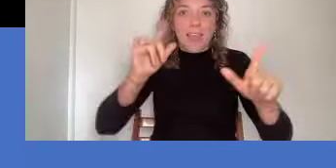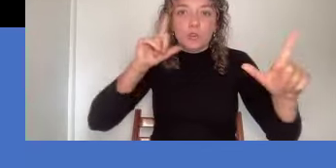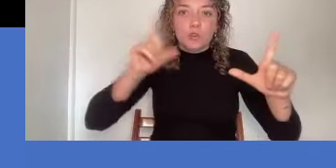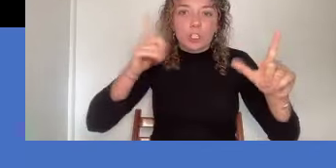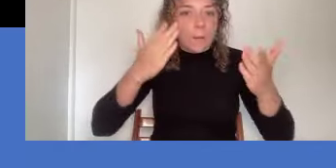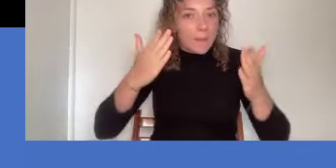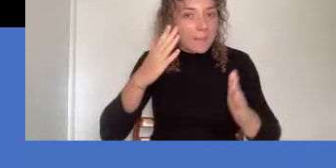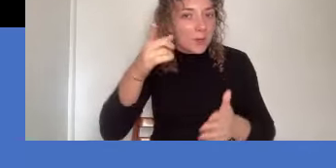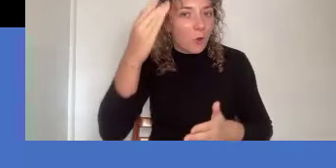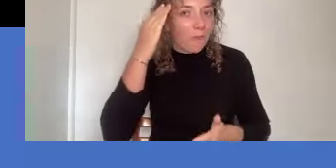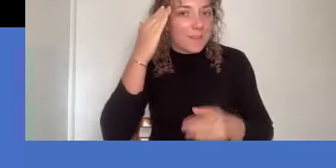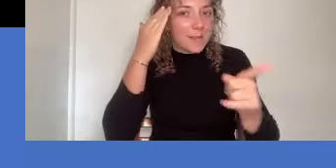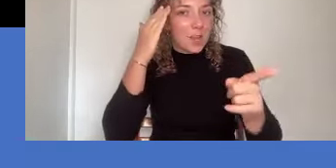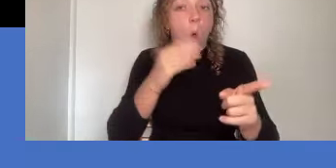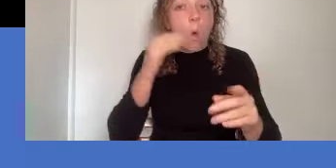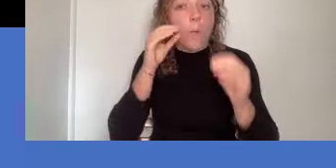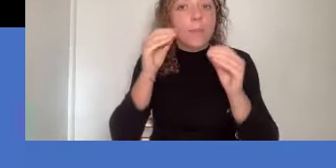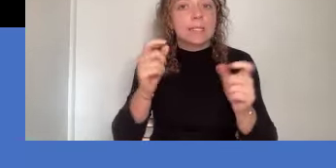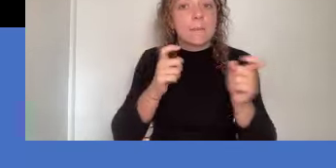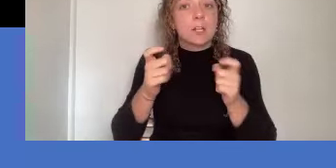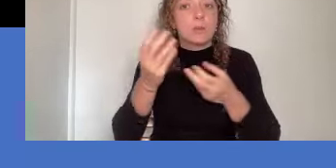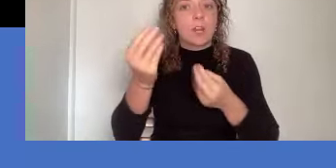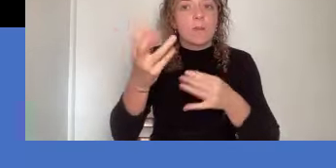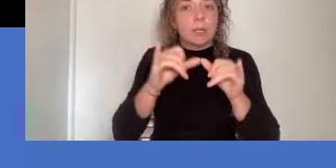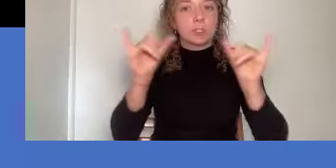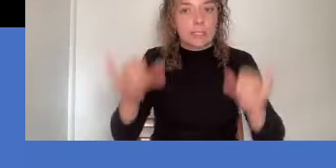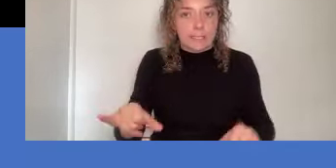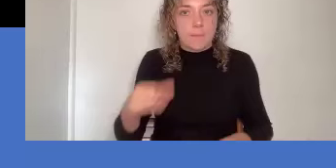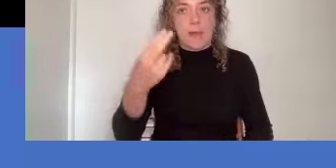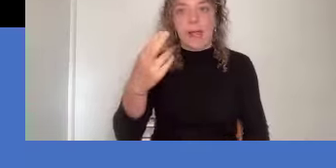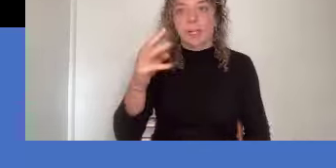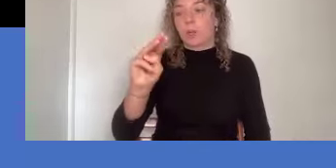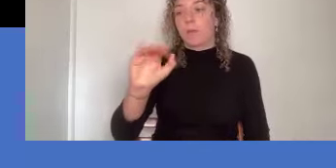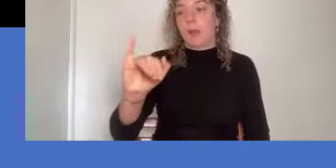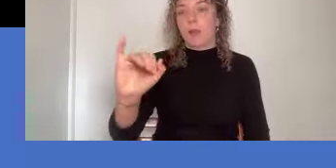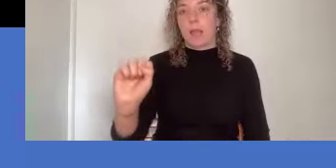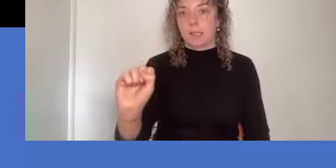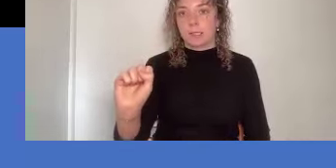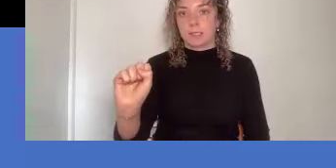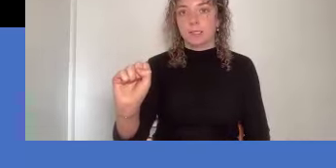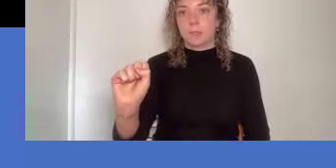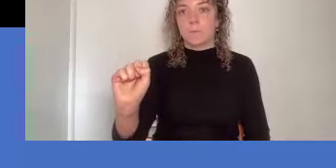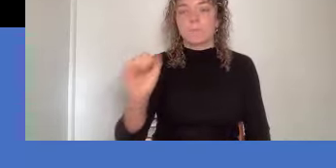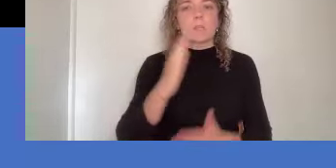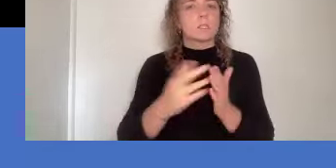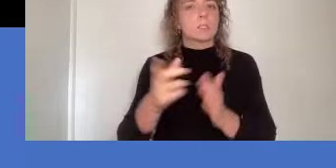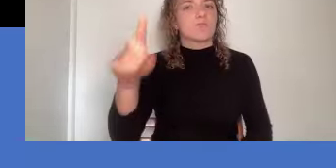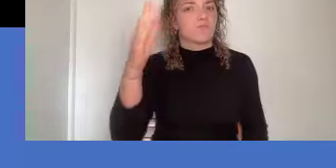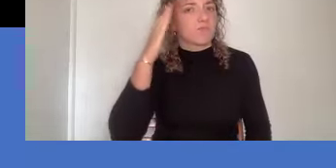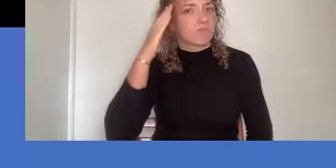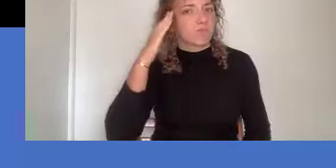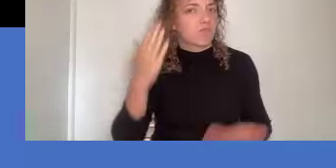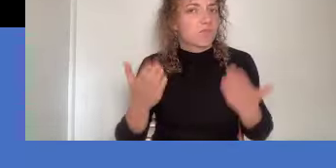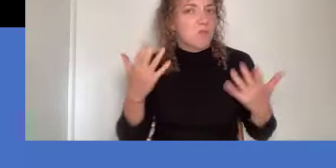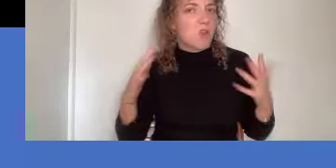you. It's from the Homeless Management Information System, or HMIS, which some of you may be familiar with